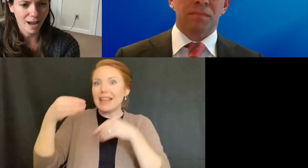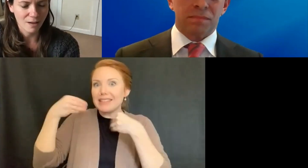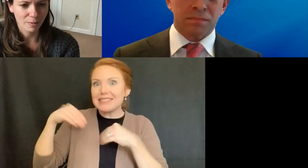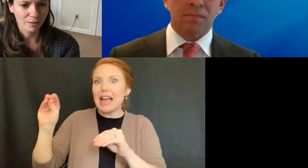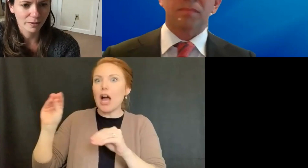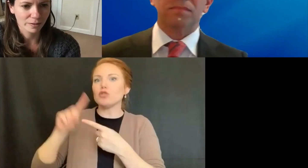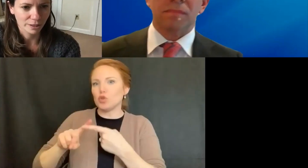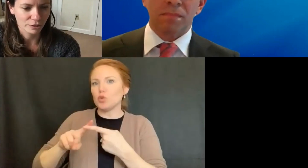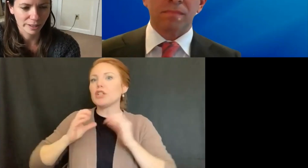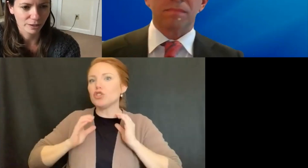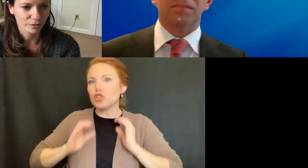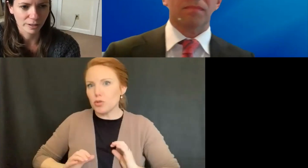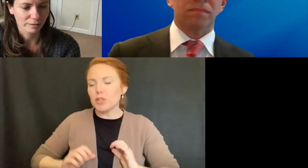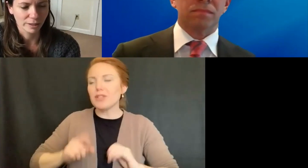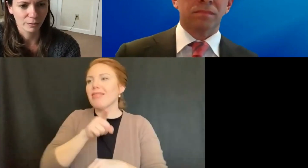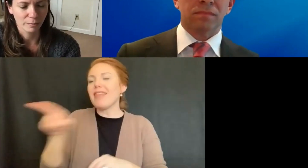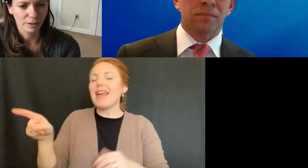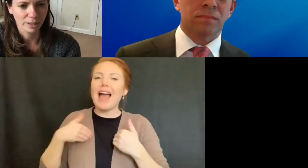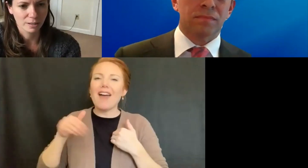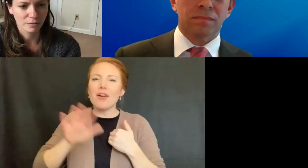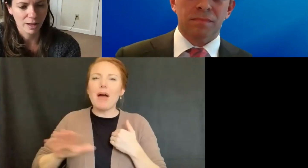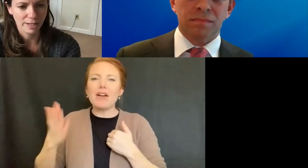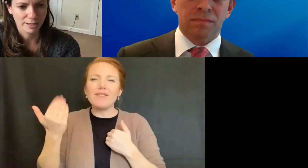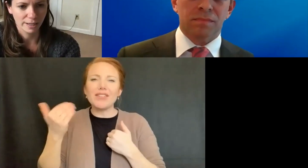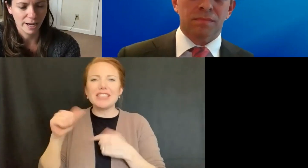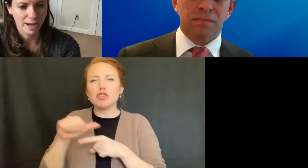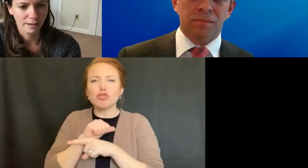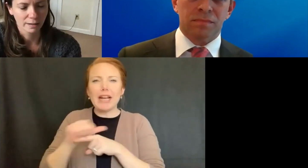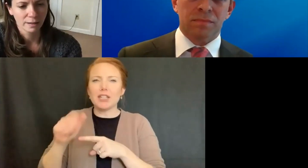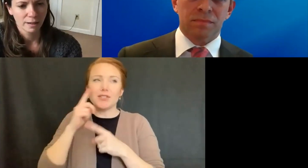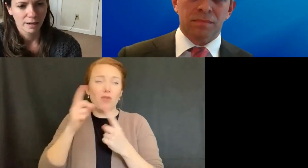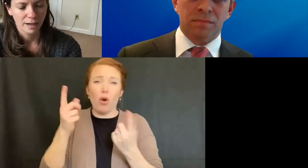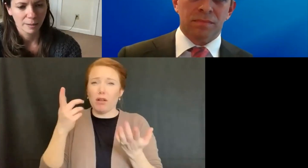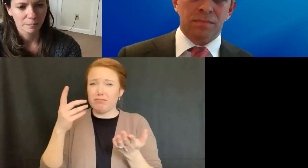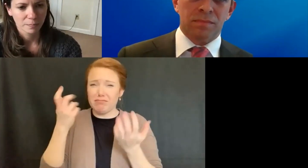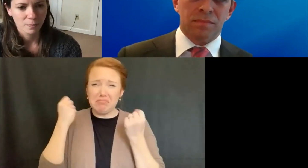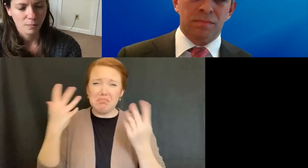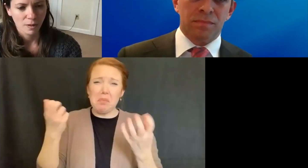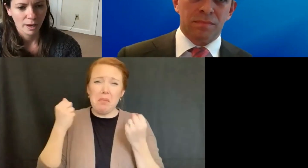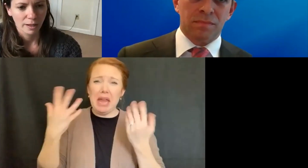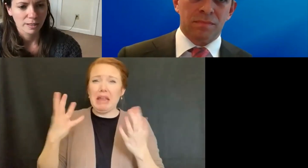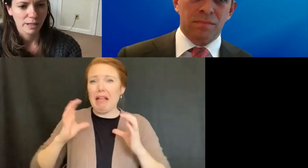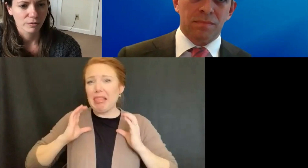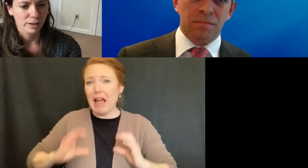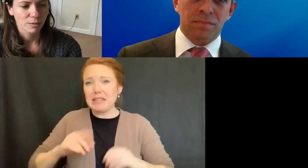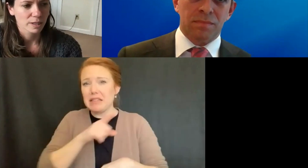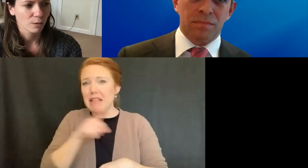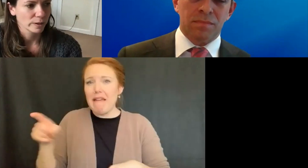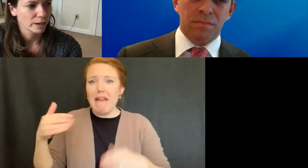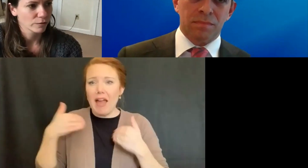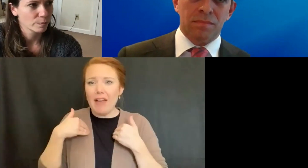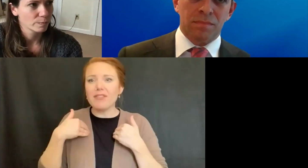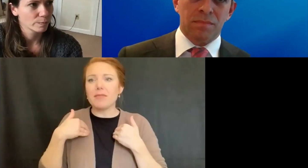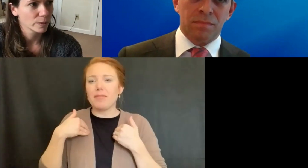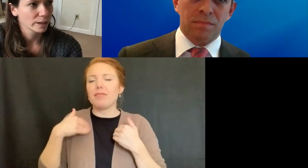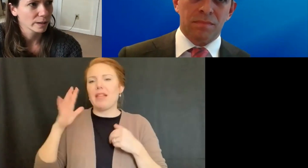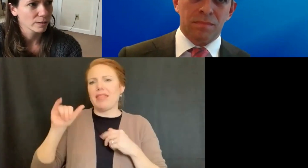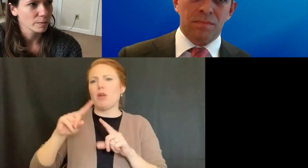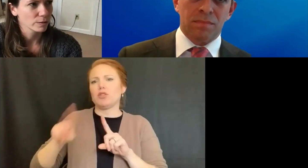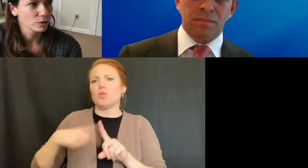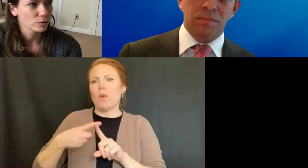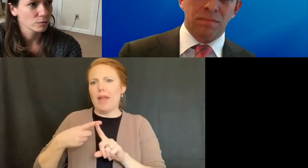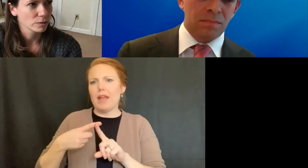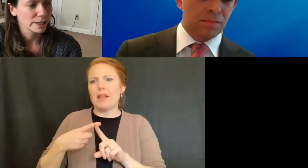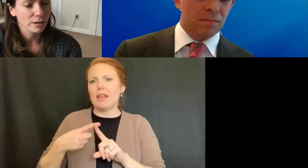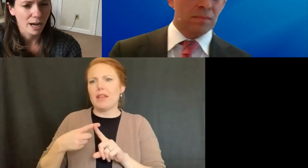and they have about 15 trainers for, the millions of clients that they had. At least like that was like when I think that